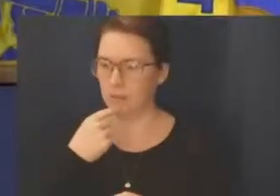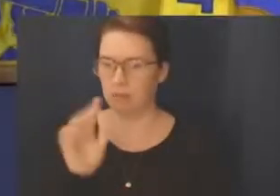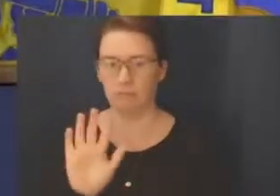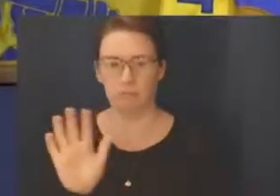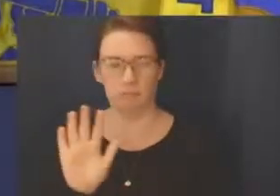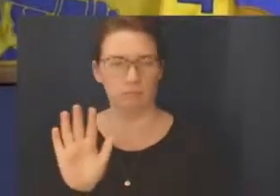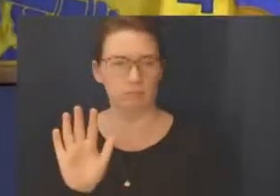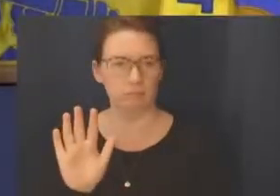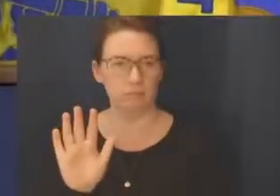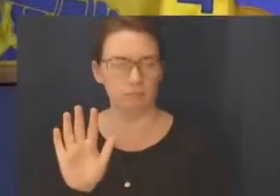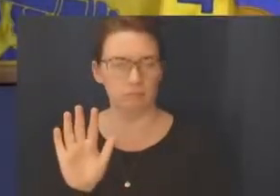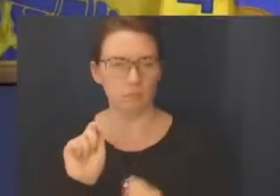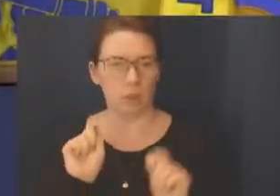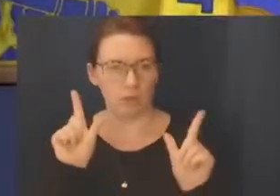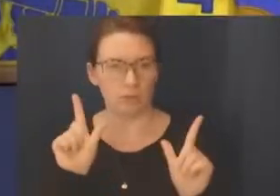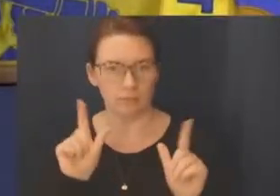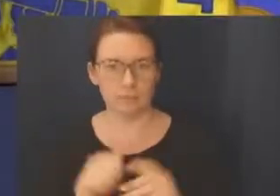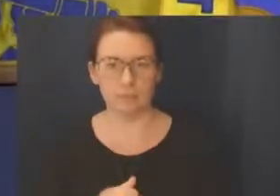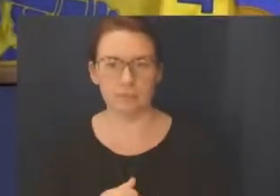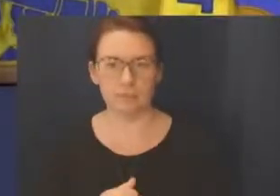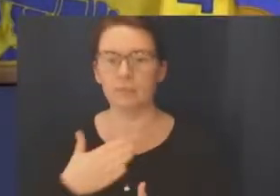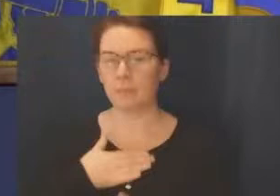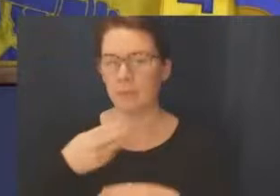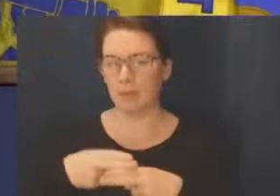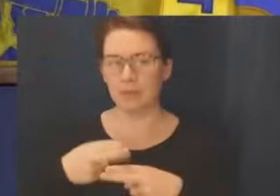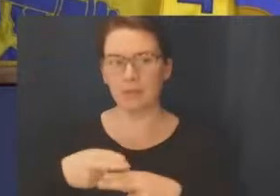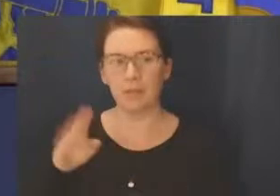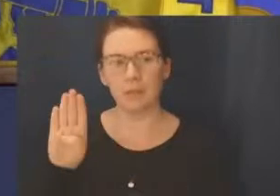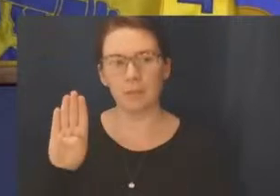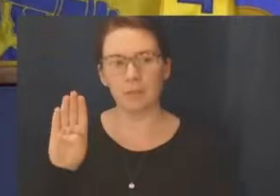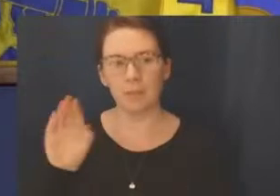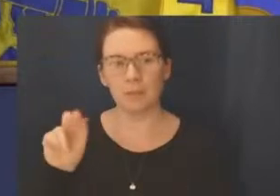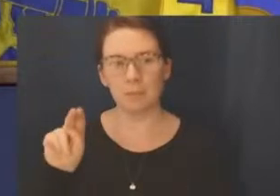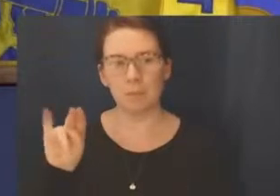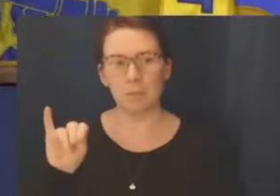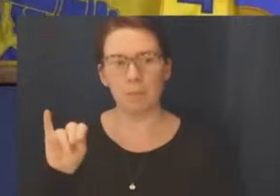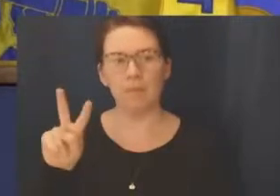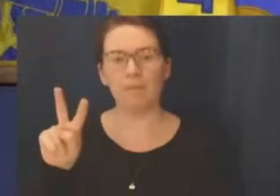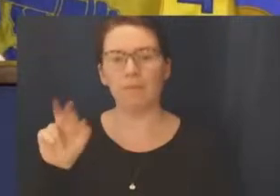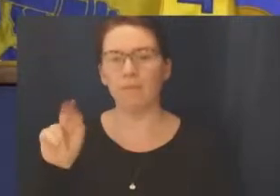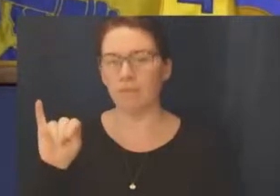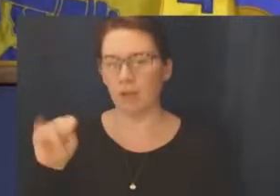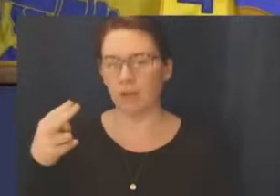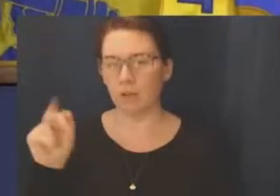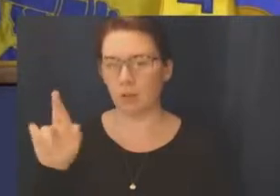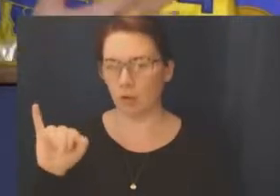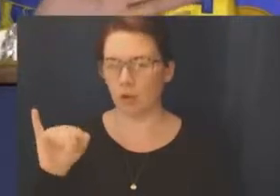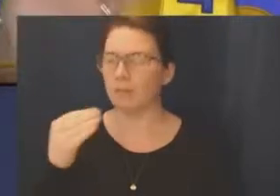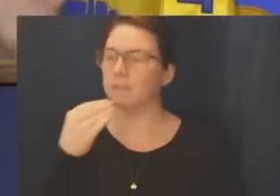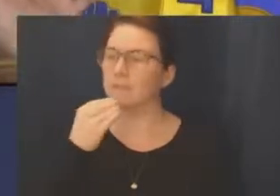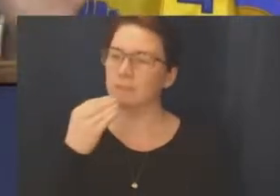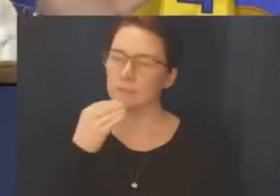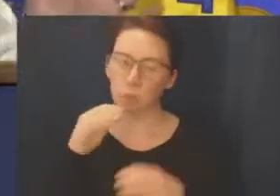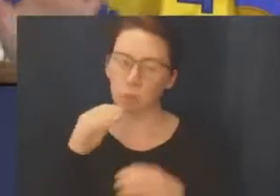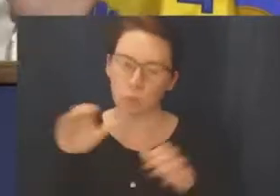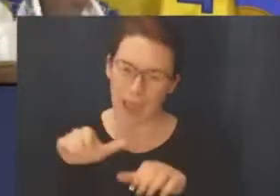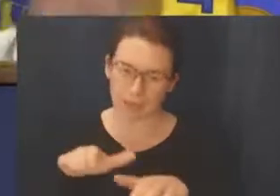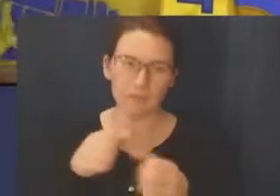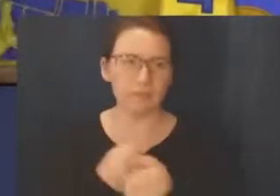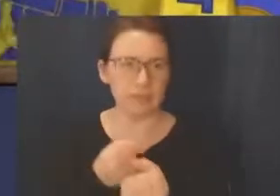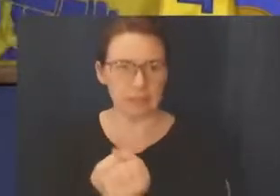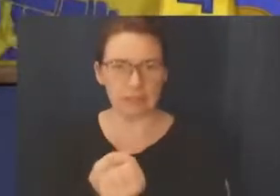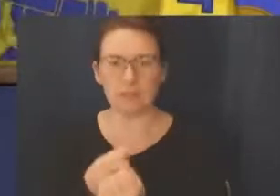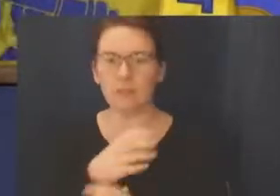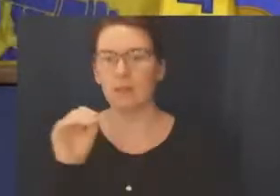Hi, I'm Vani Hari. I'm a food activist and author, a fellow Maha mom, and I'm not affiliated with